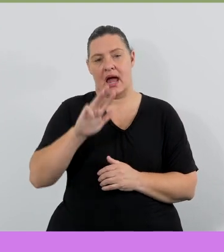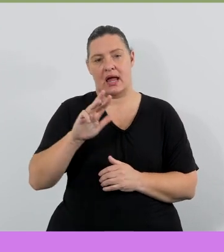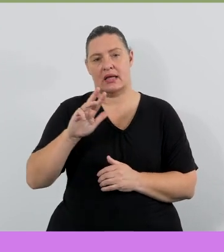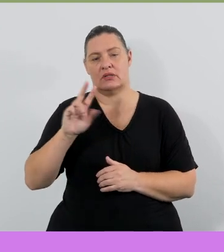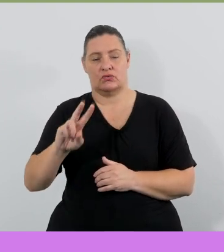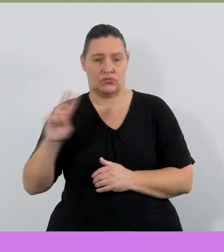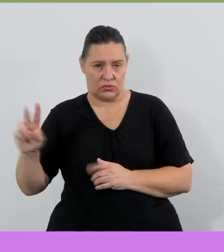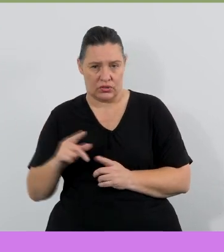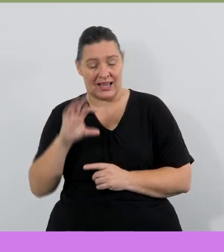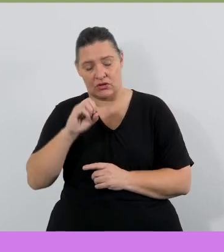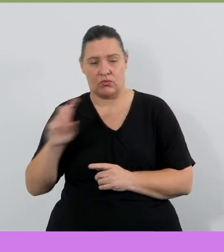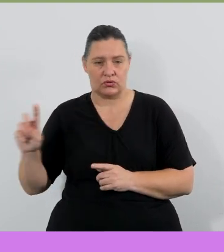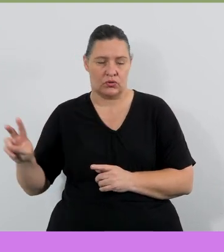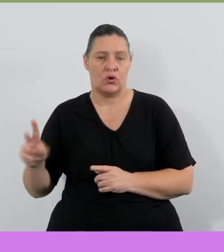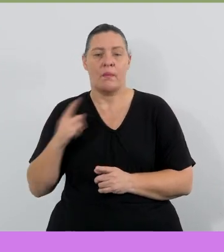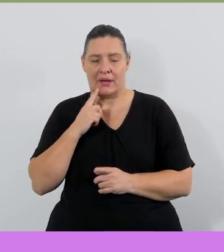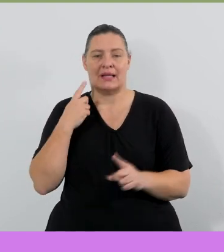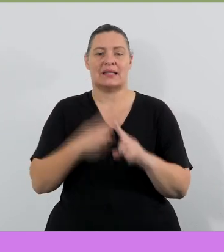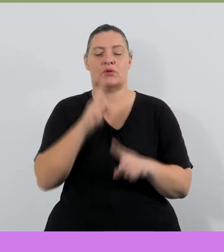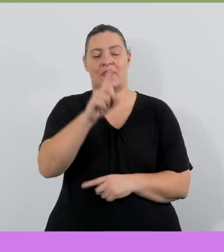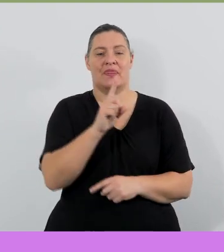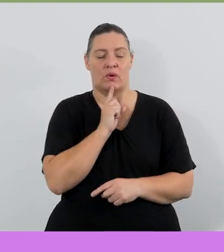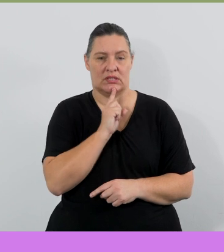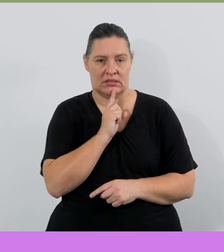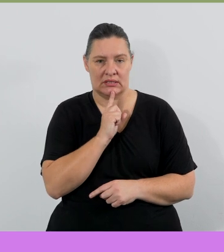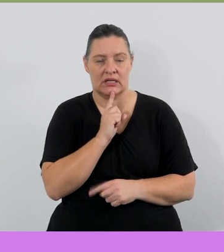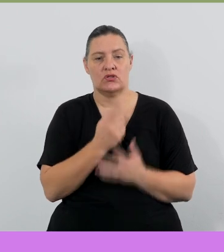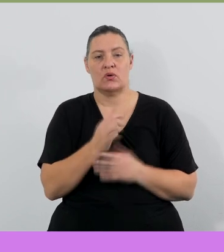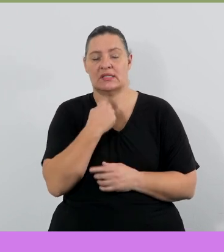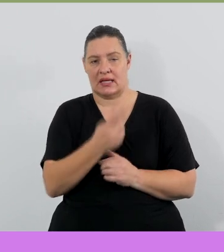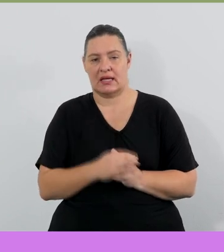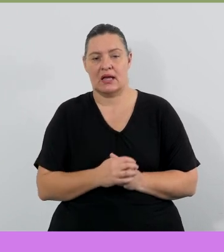8.69022 and I will multiply that by 1,000. All right, so I say, therefore,